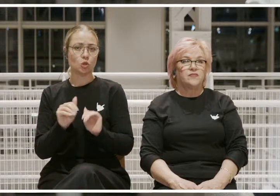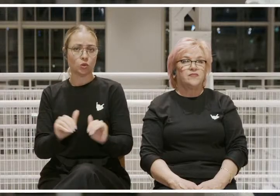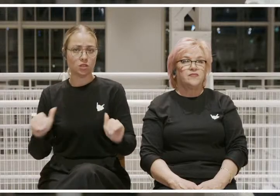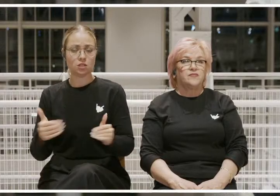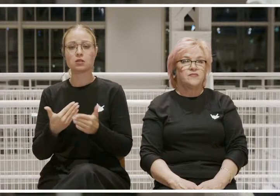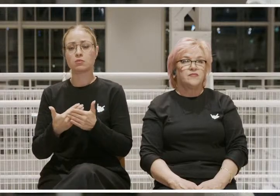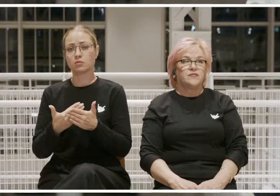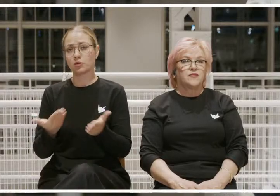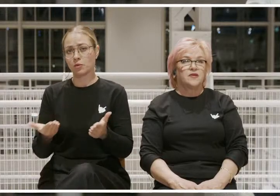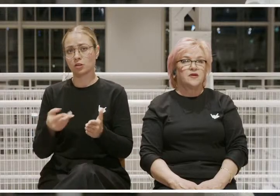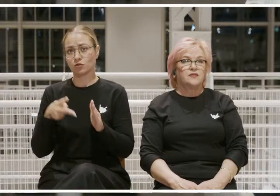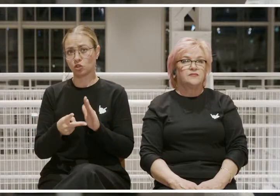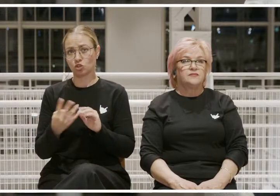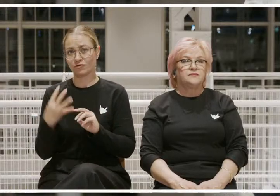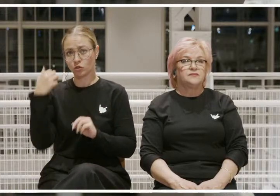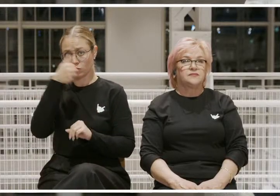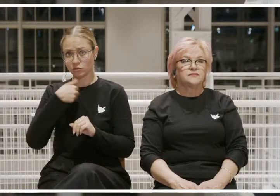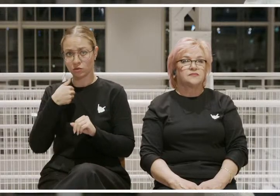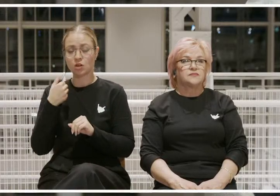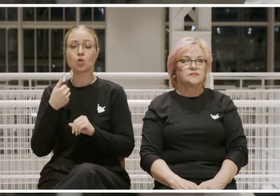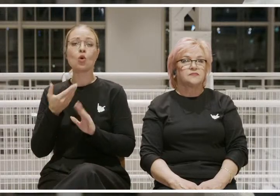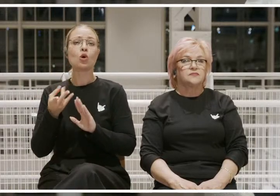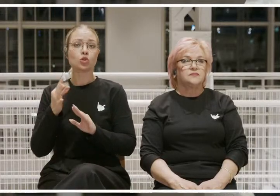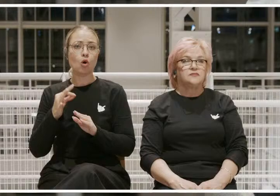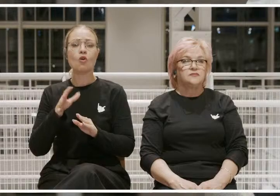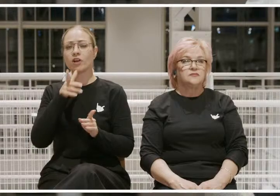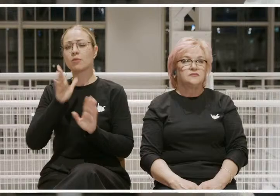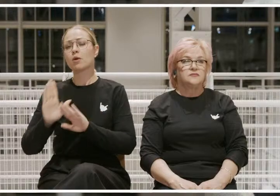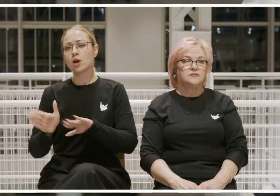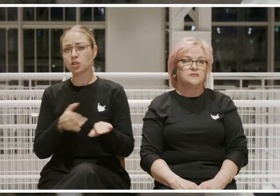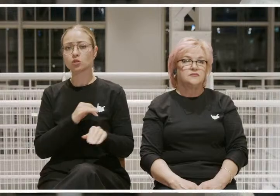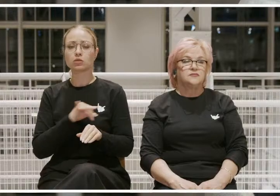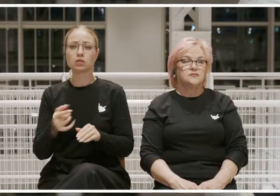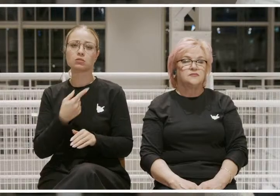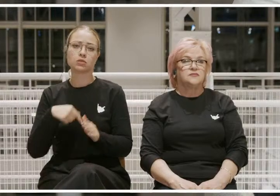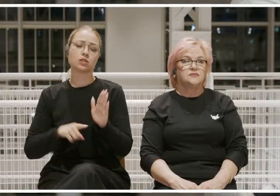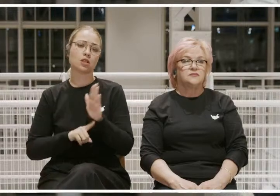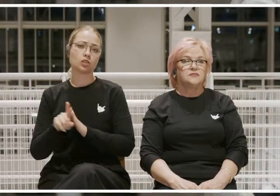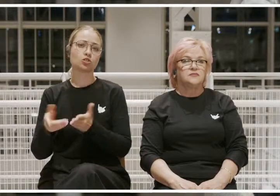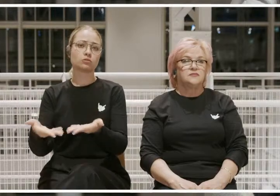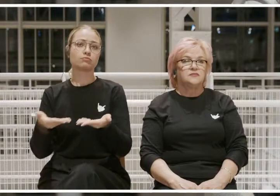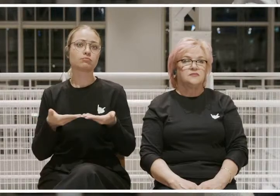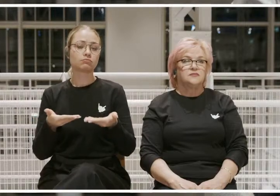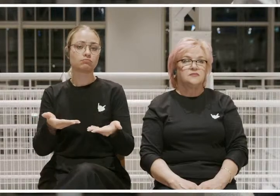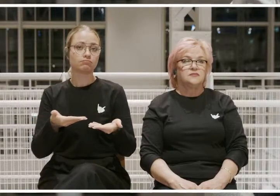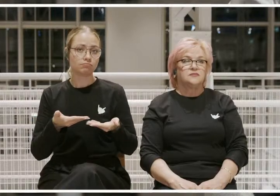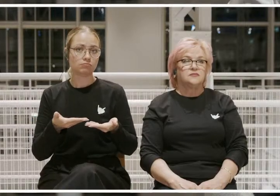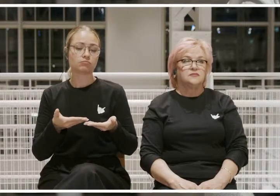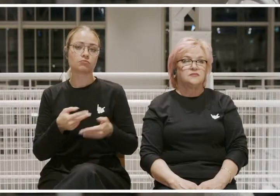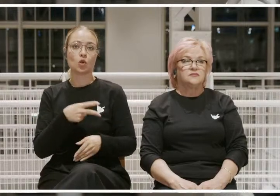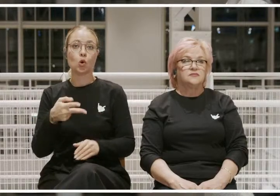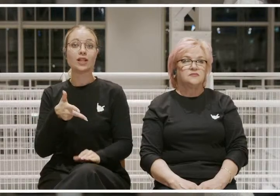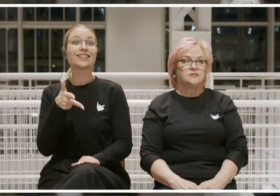we started to reach around 300 children through the learning programs.